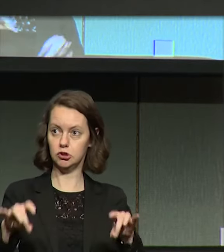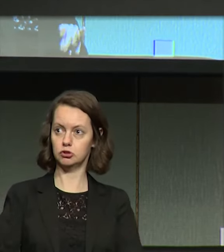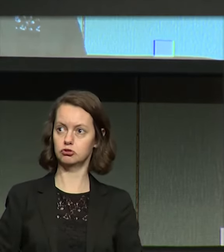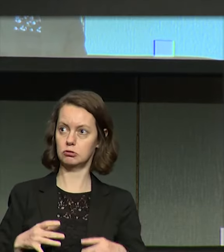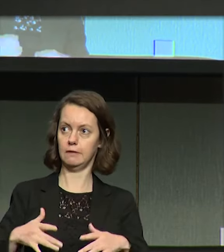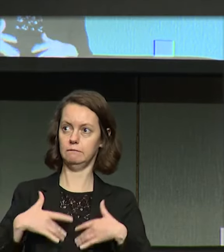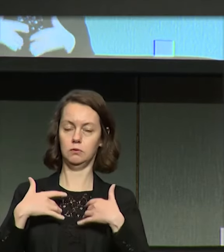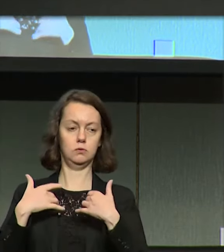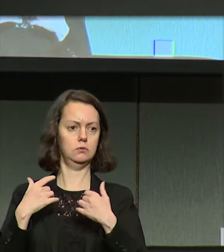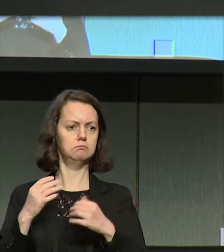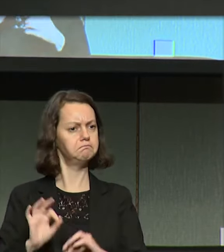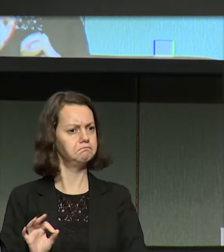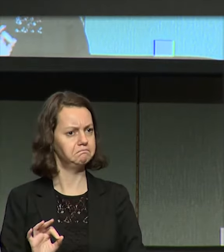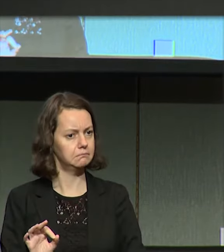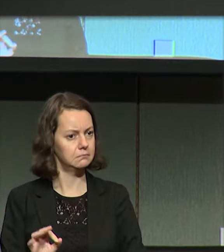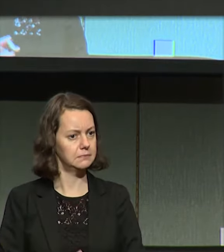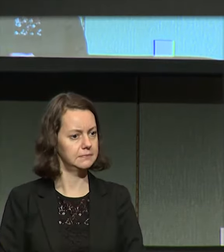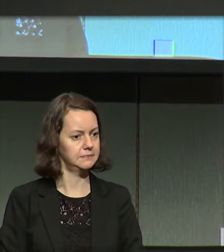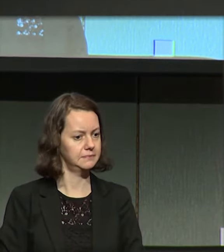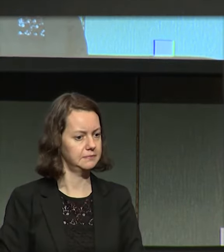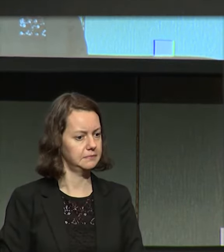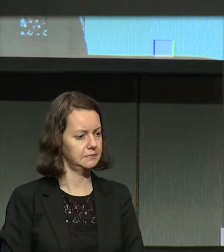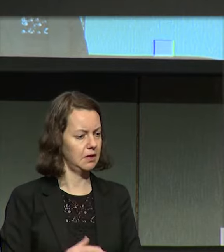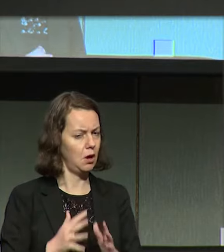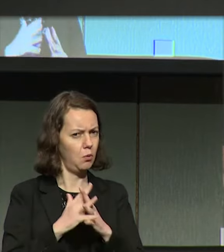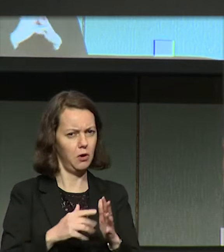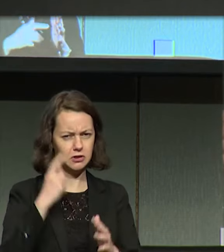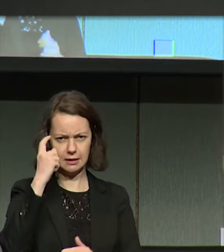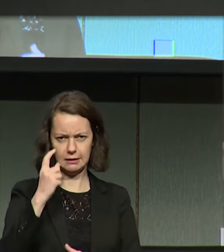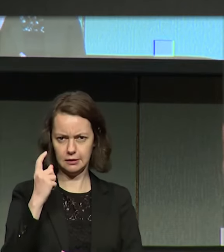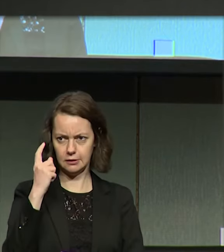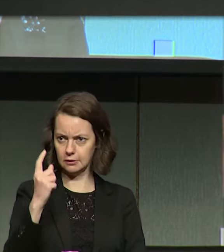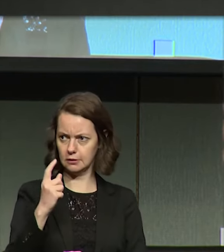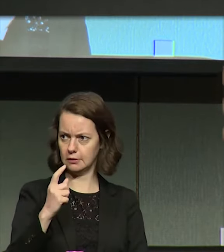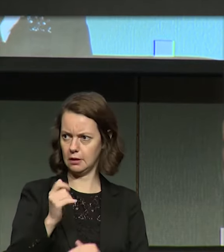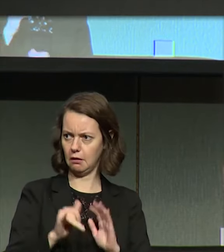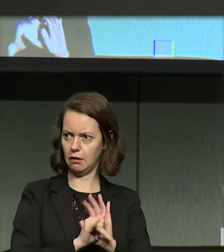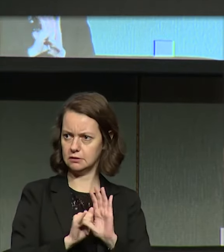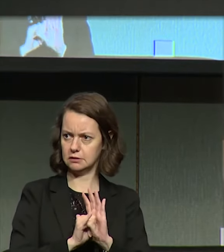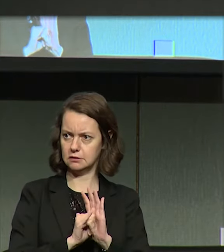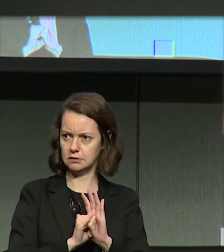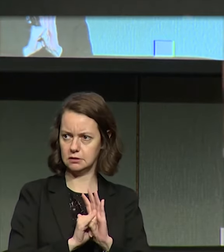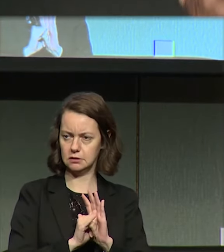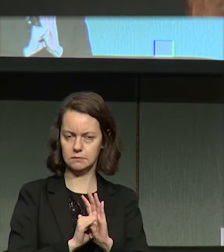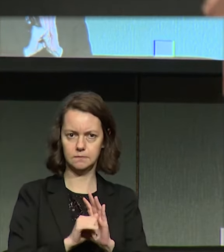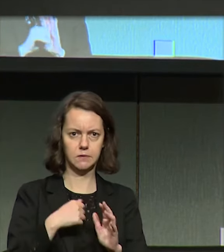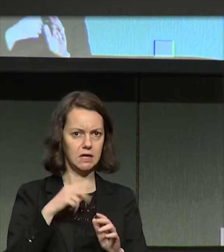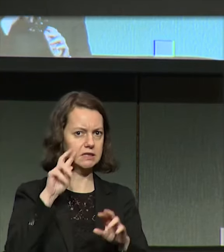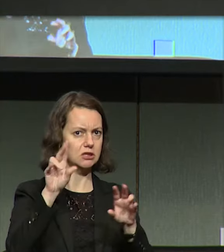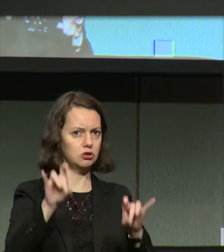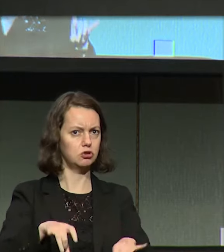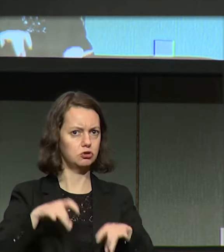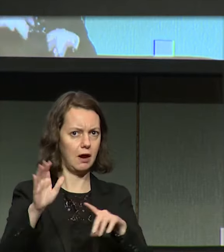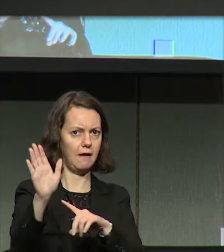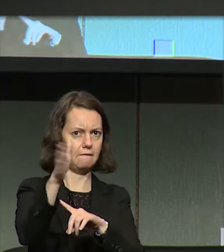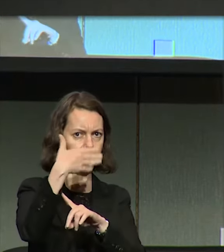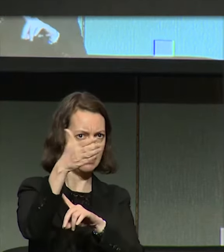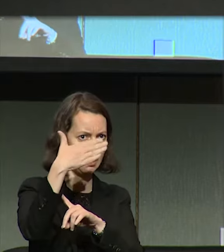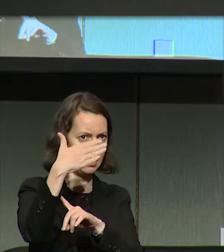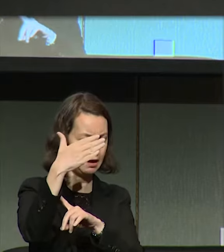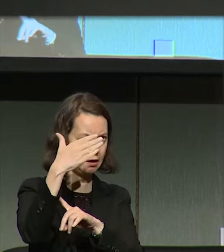So it's worth pondering the question, you know, when I look at the Australian flag and I see the Union Jack up